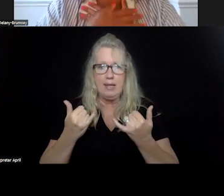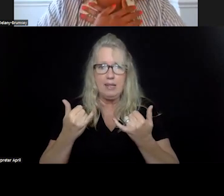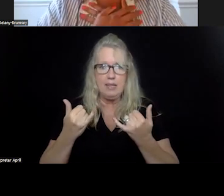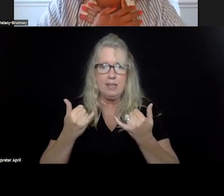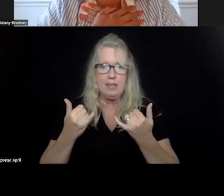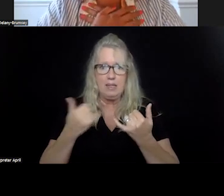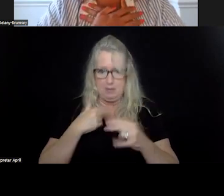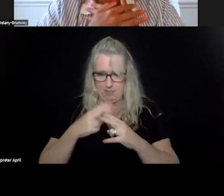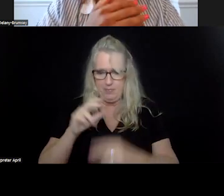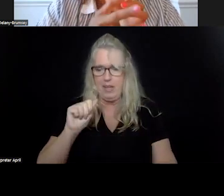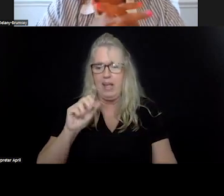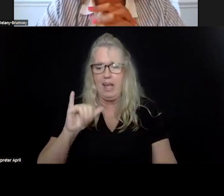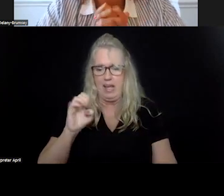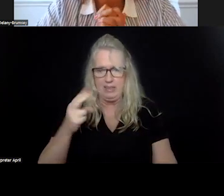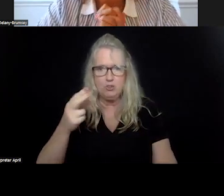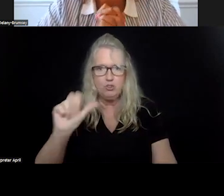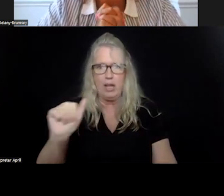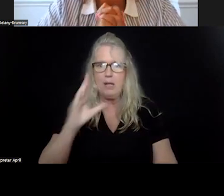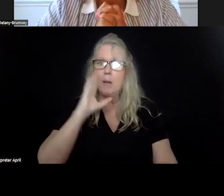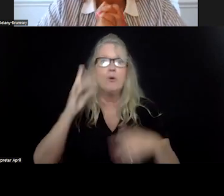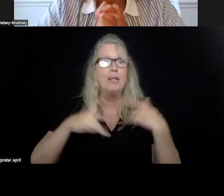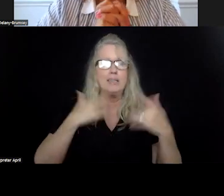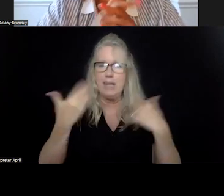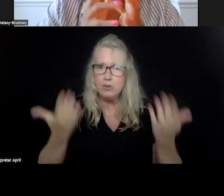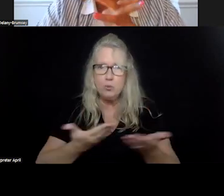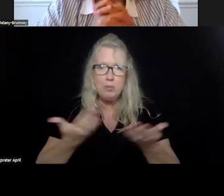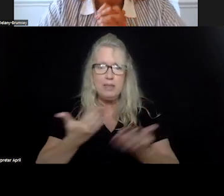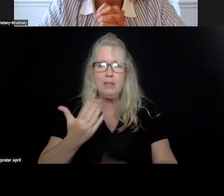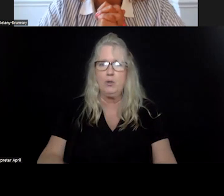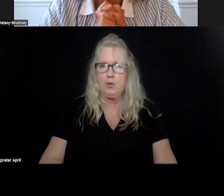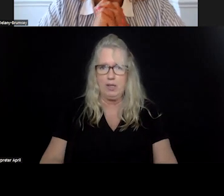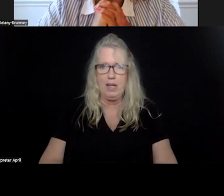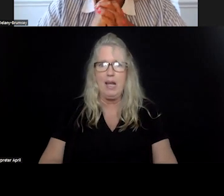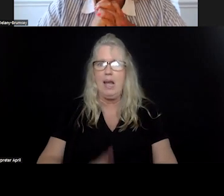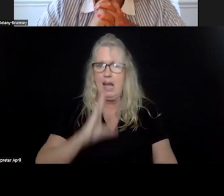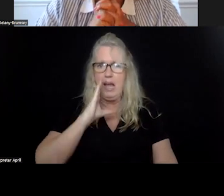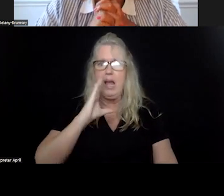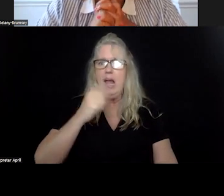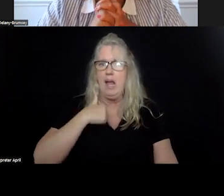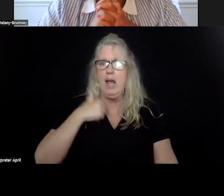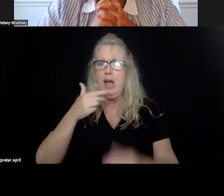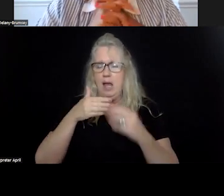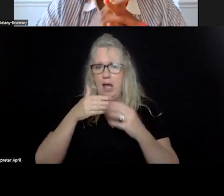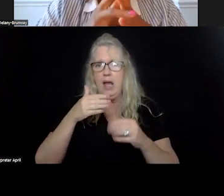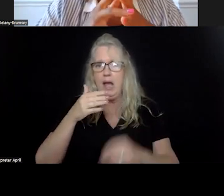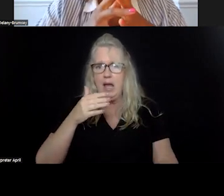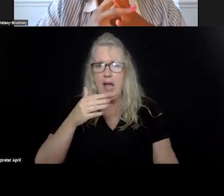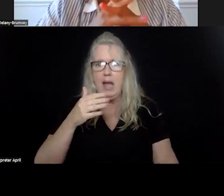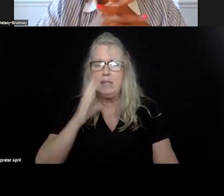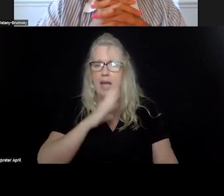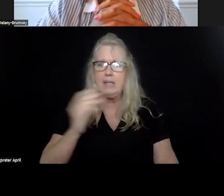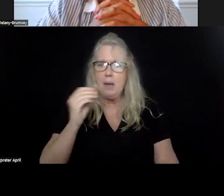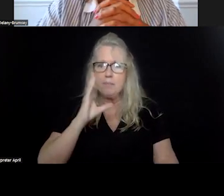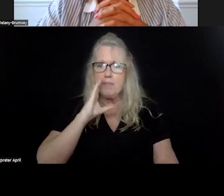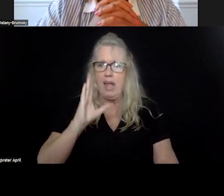My name is Aisha Delaney Brumsey. I'm really excited to be here. I'm the Chief Strategic Growth Officer at SAMHSA. And